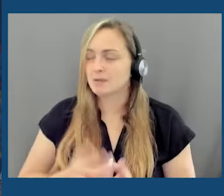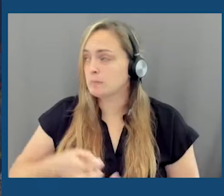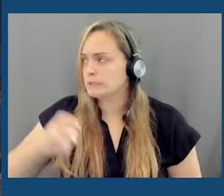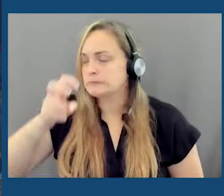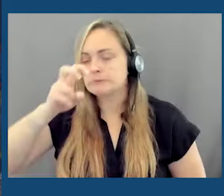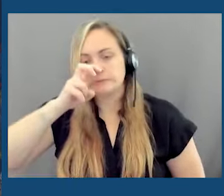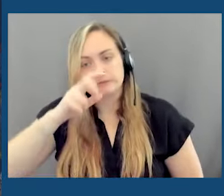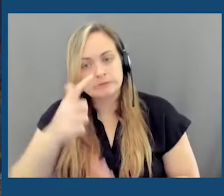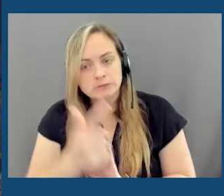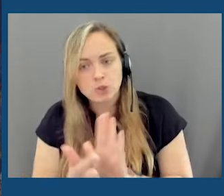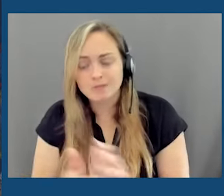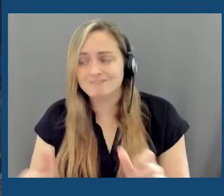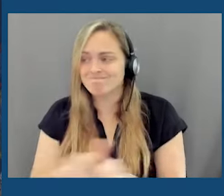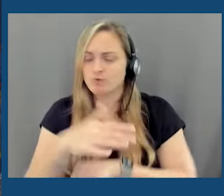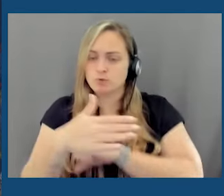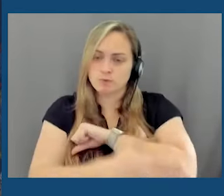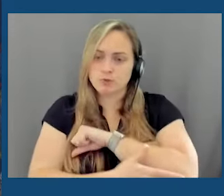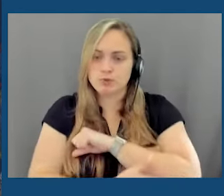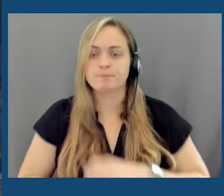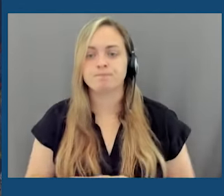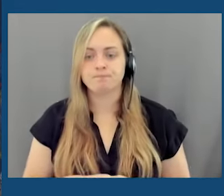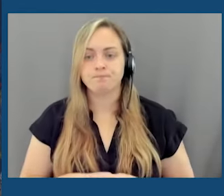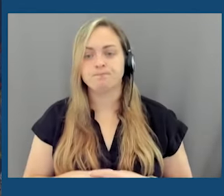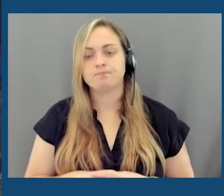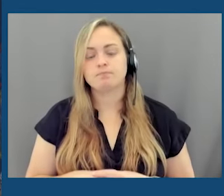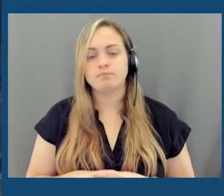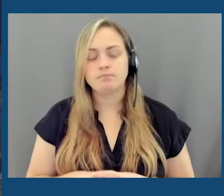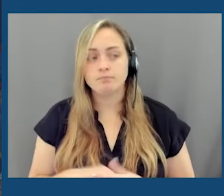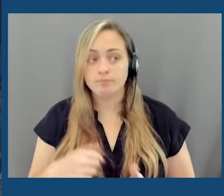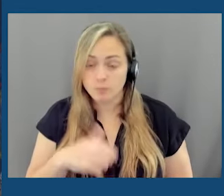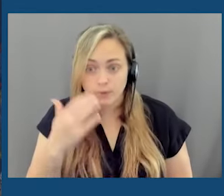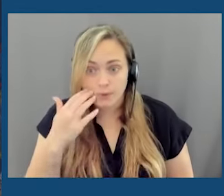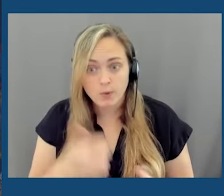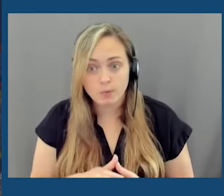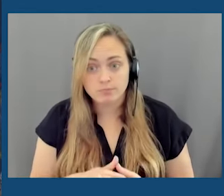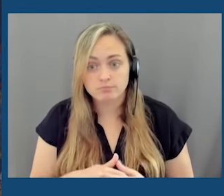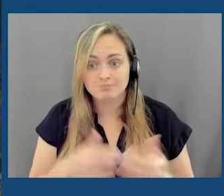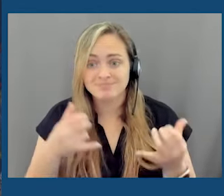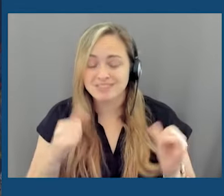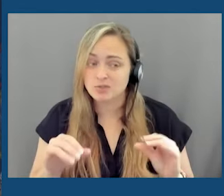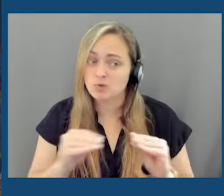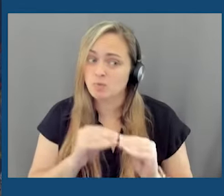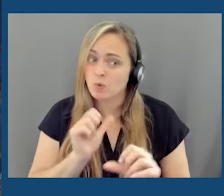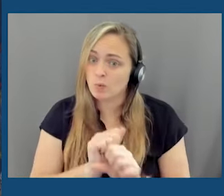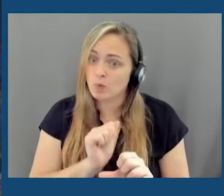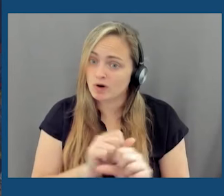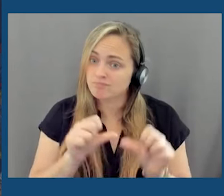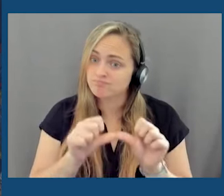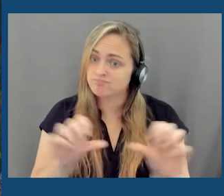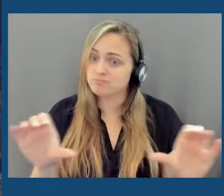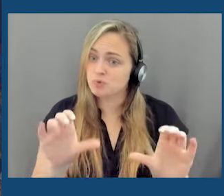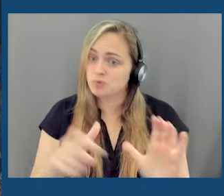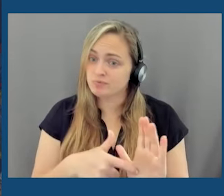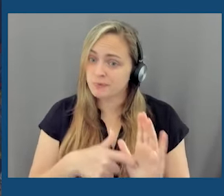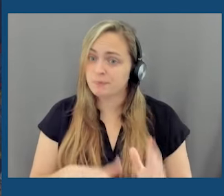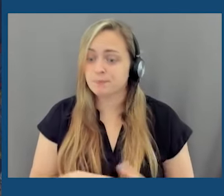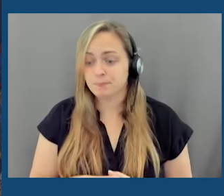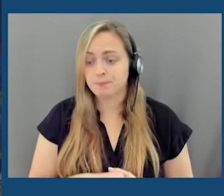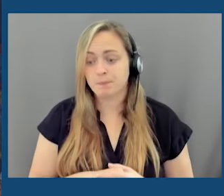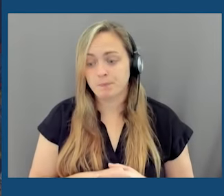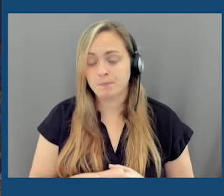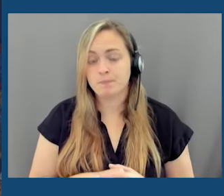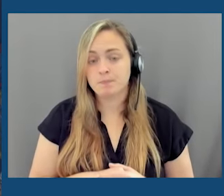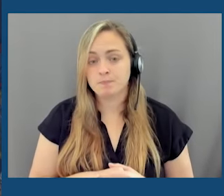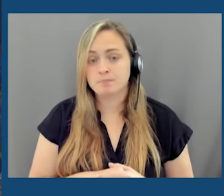in the entire nation. We know that there is still much more work that needs to be done.